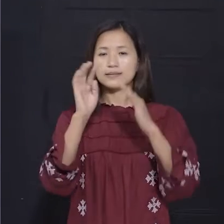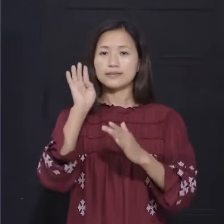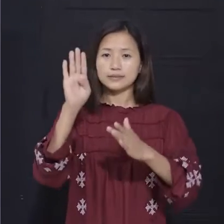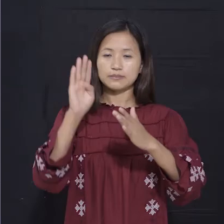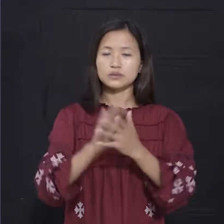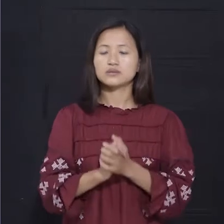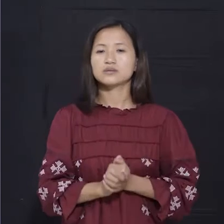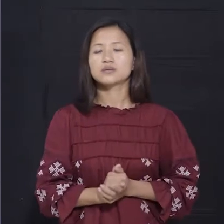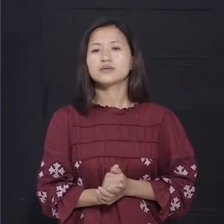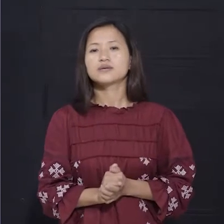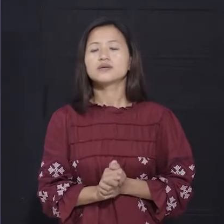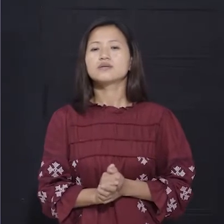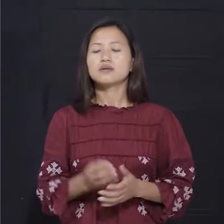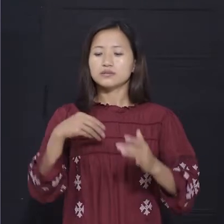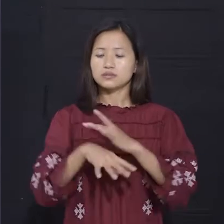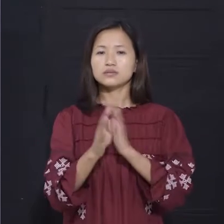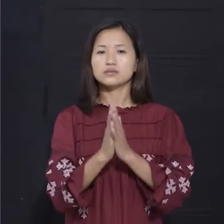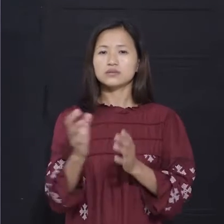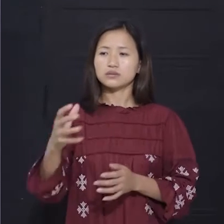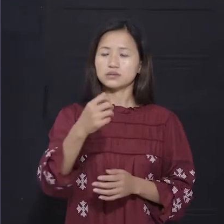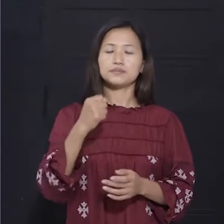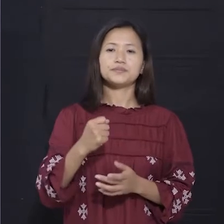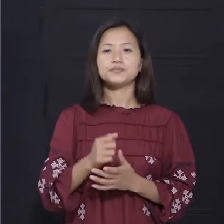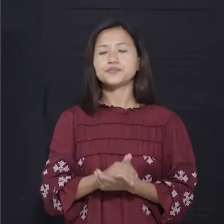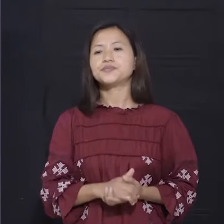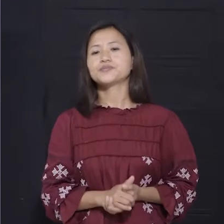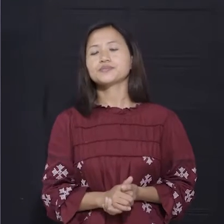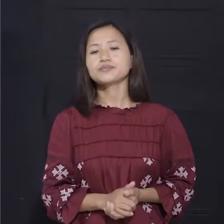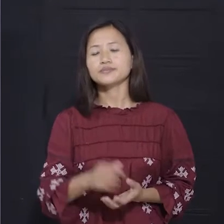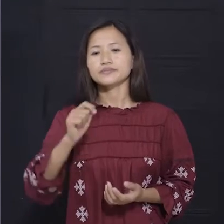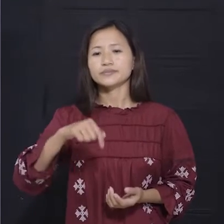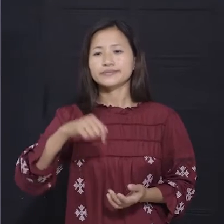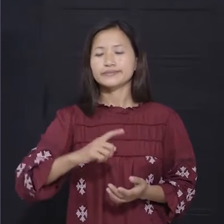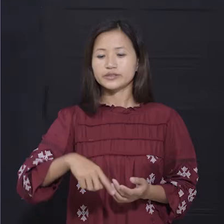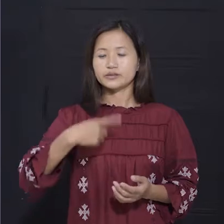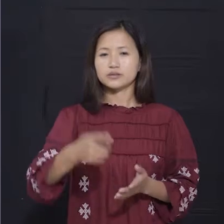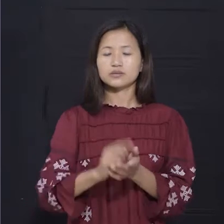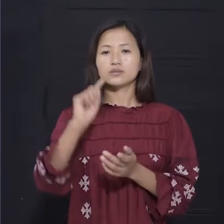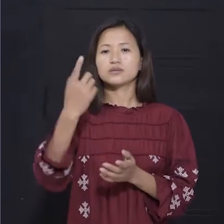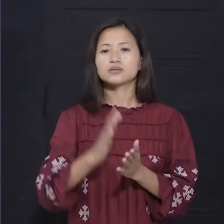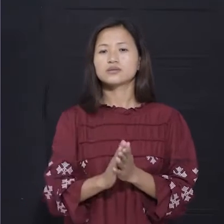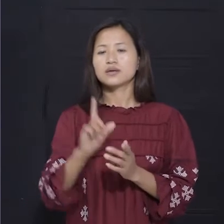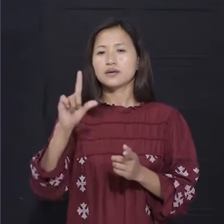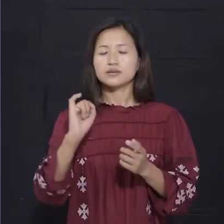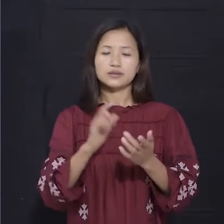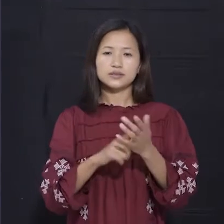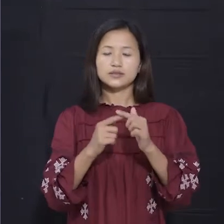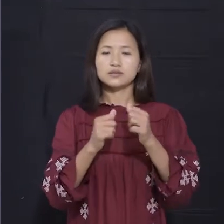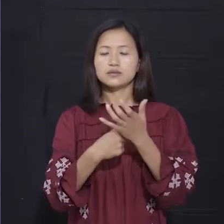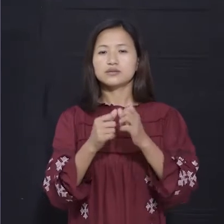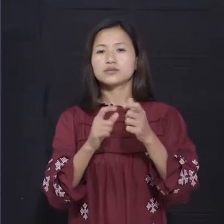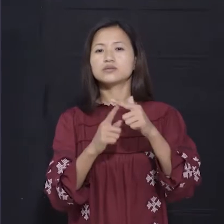in different states that was under their control. All right, now the next one is literature. So according